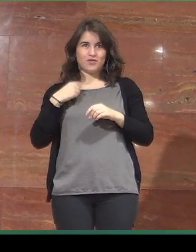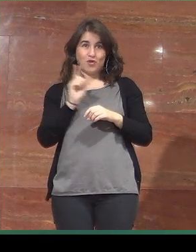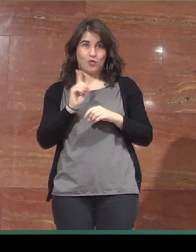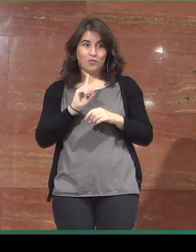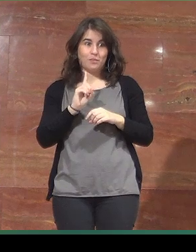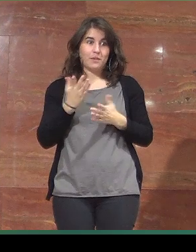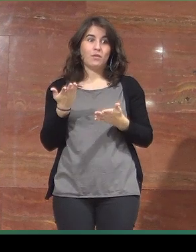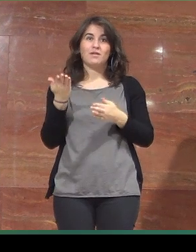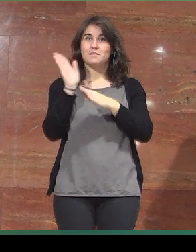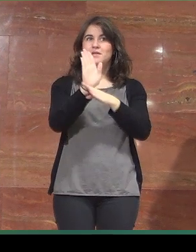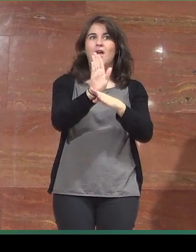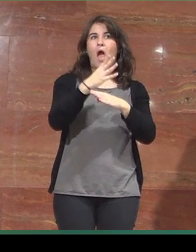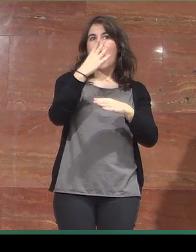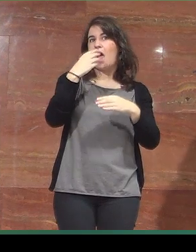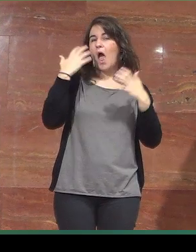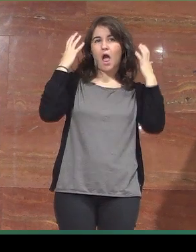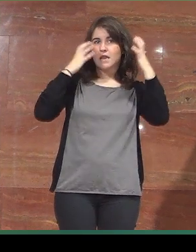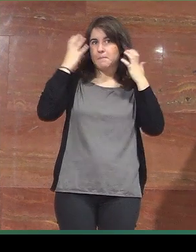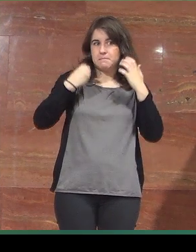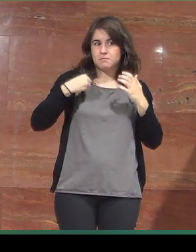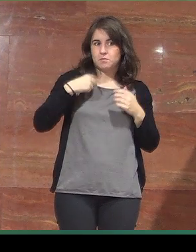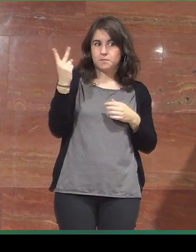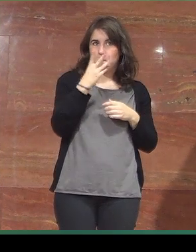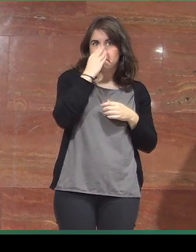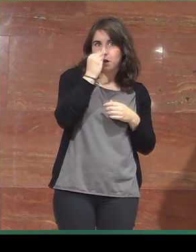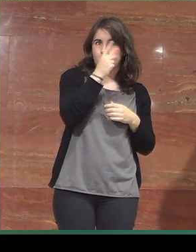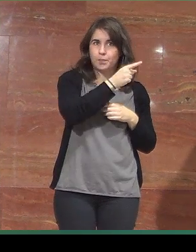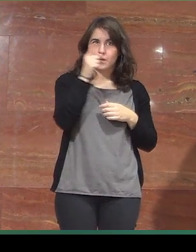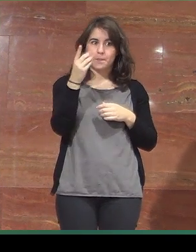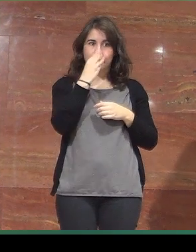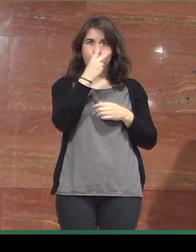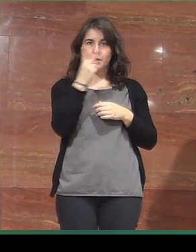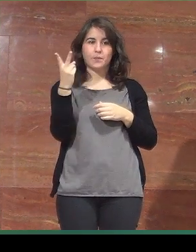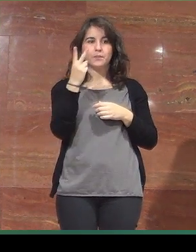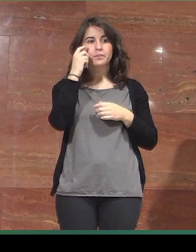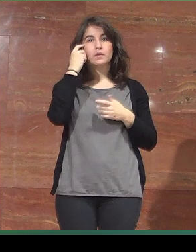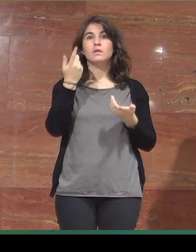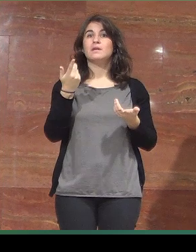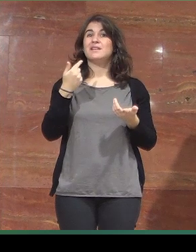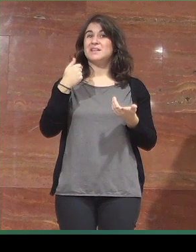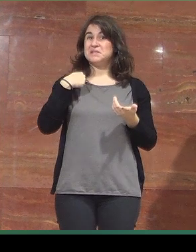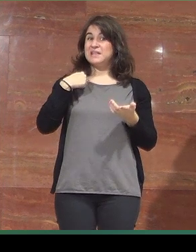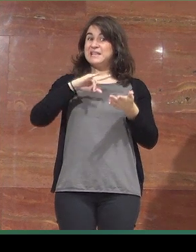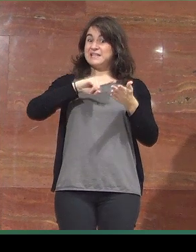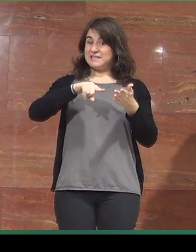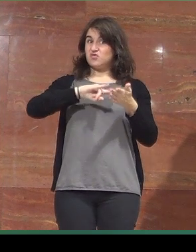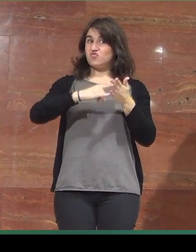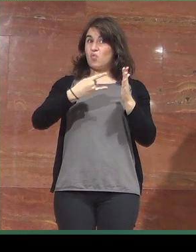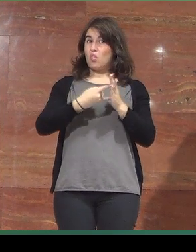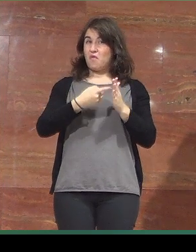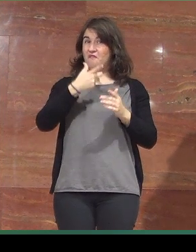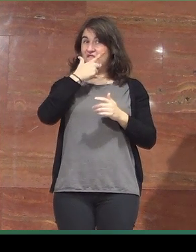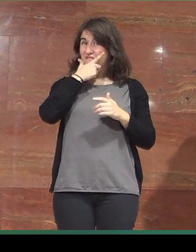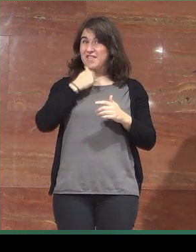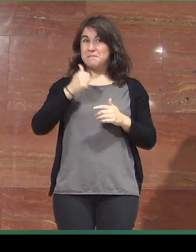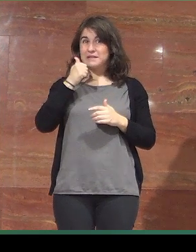I think, I'm not sure this solution is more easy to say this is a hunt. This is a